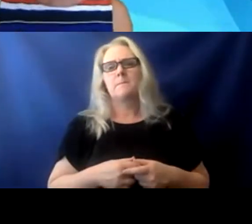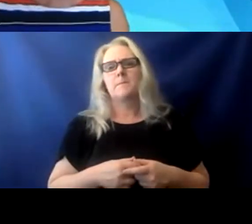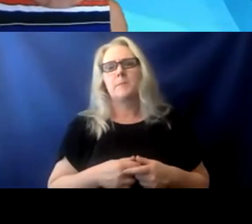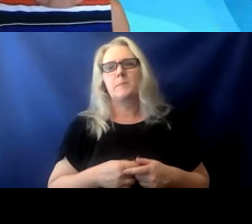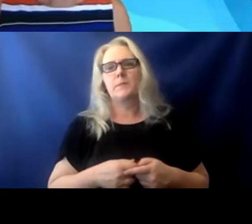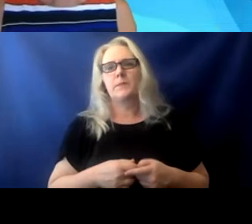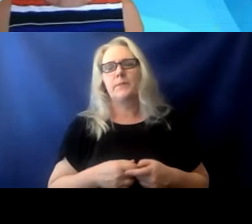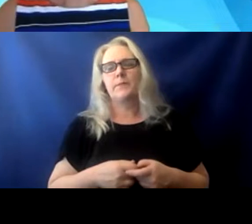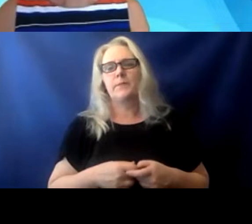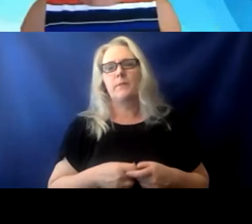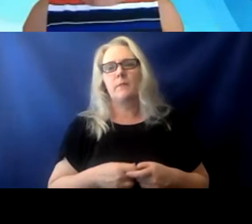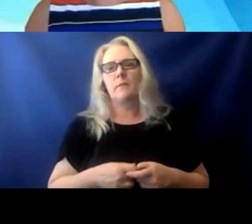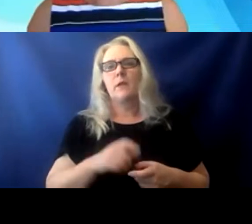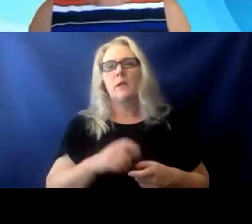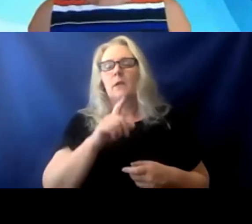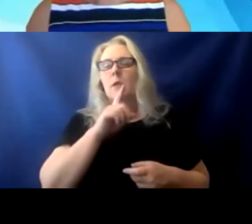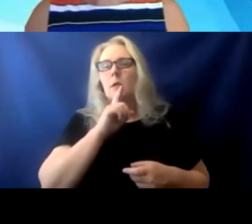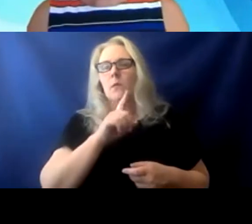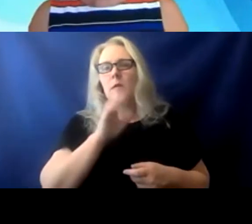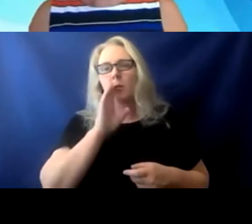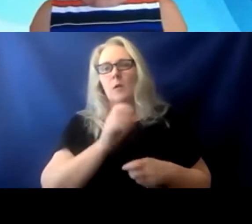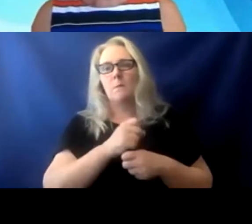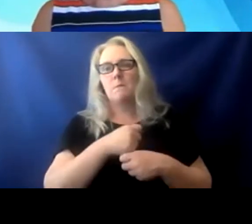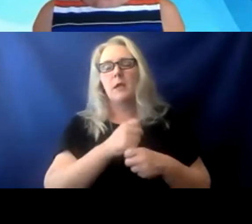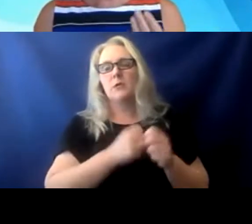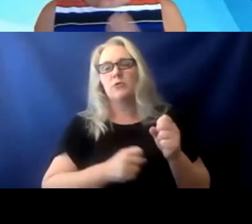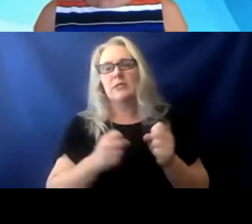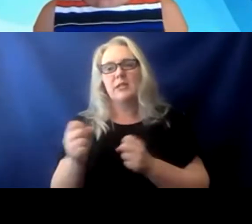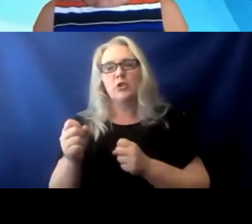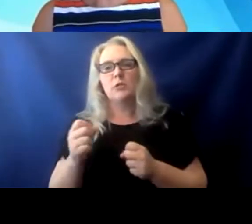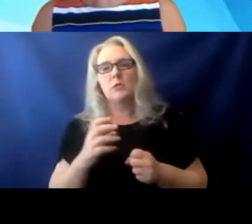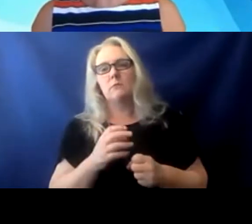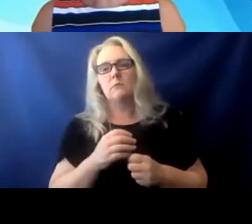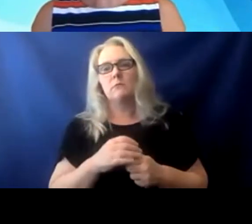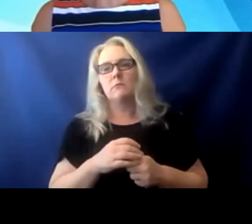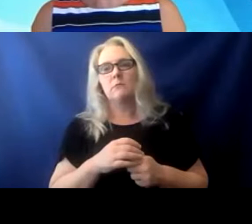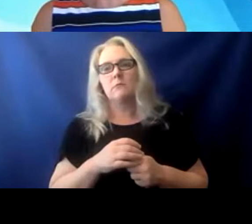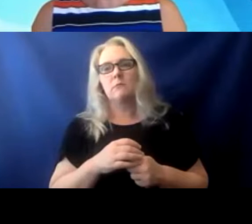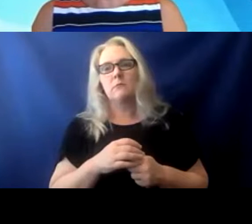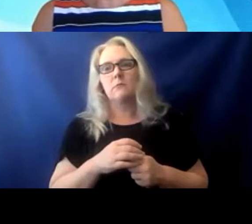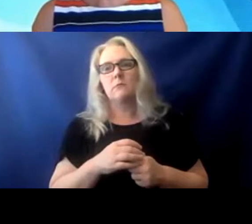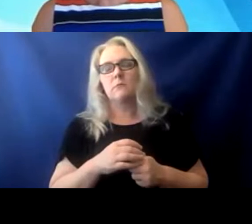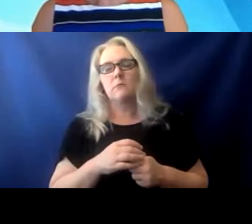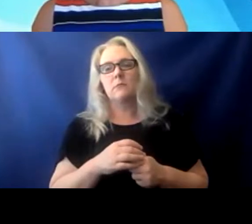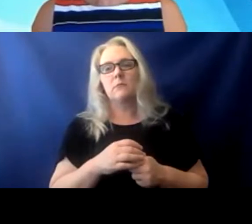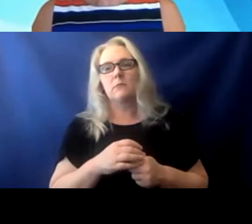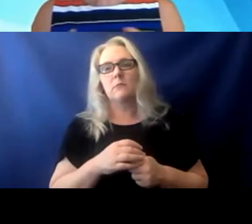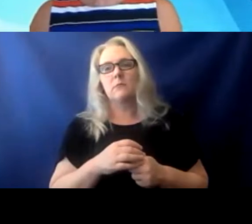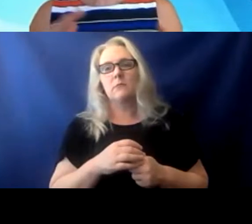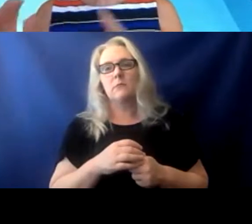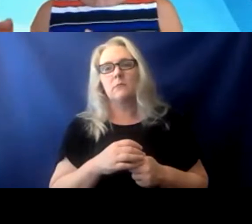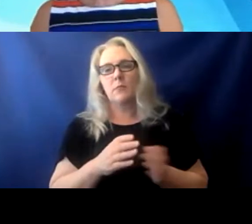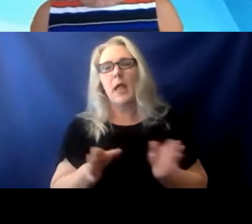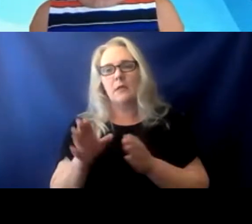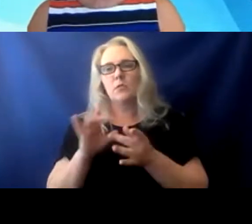numbers, but we certainly will make strategic and we hope life-changing use of that $5 million. On the